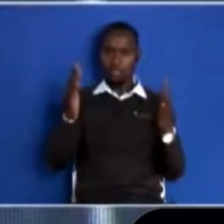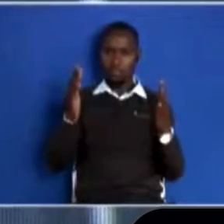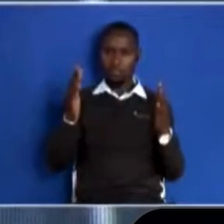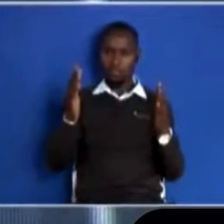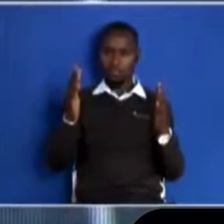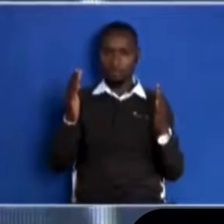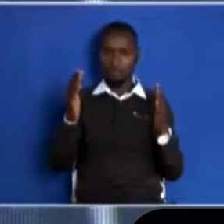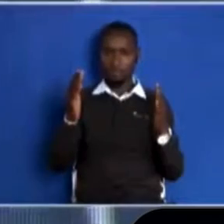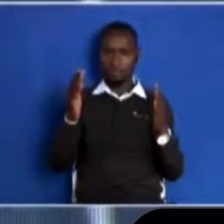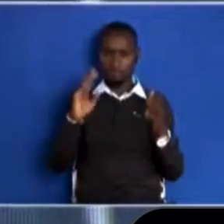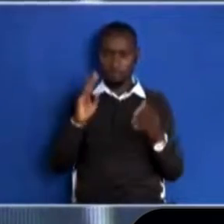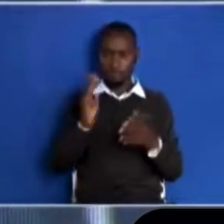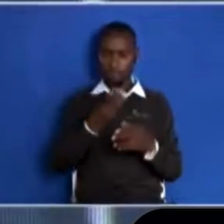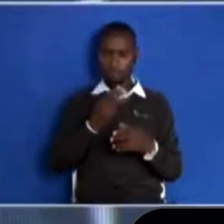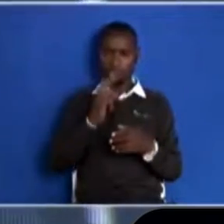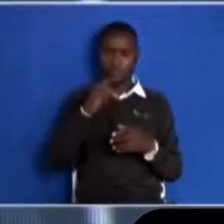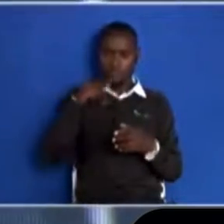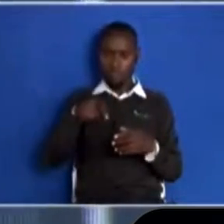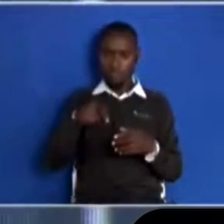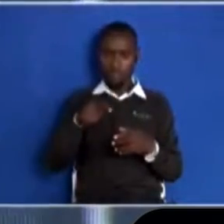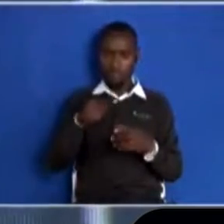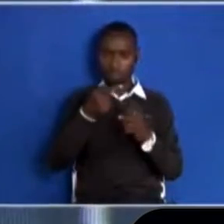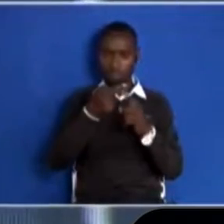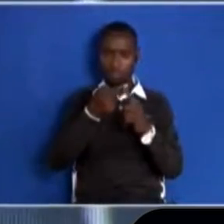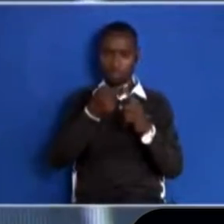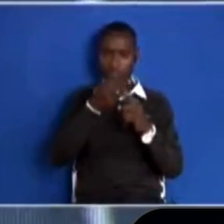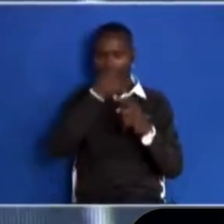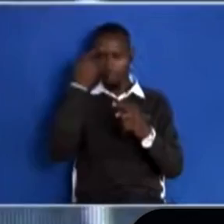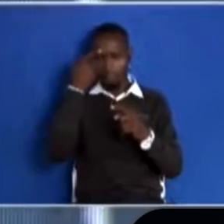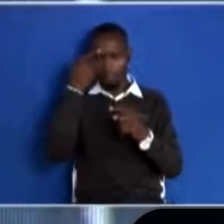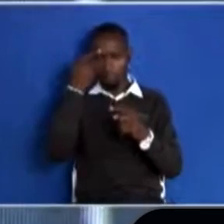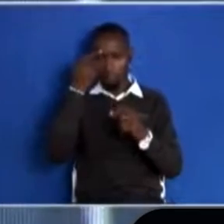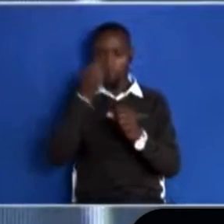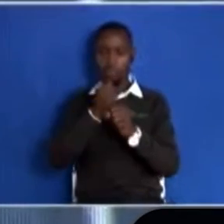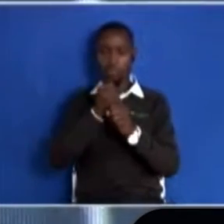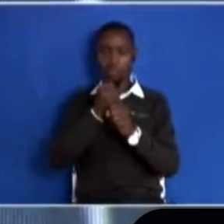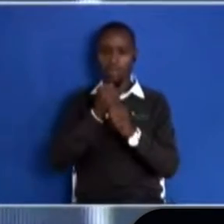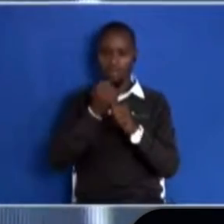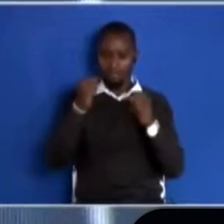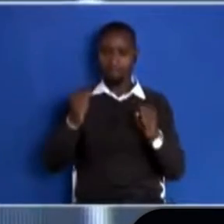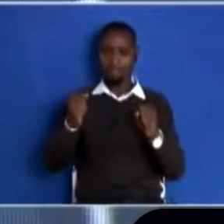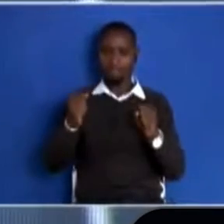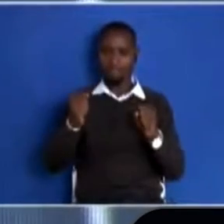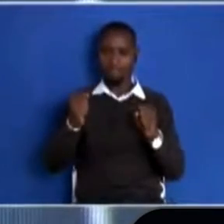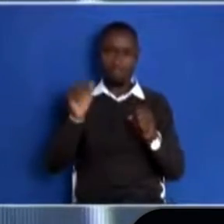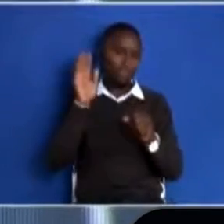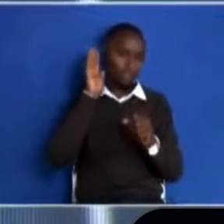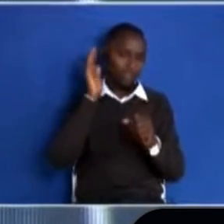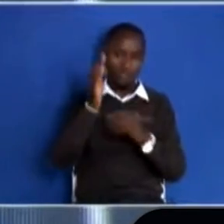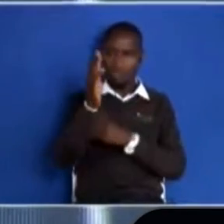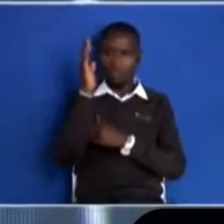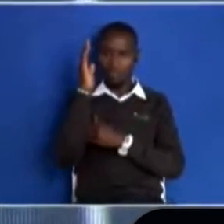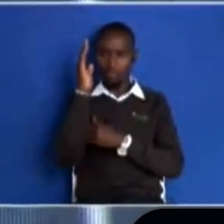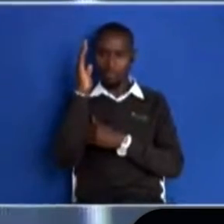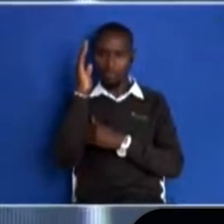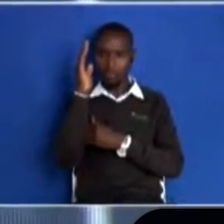sana. We are here because of your efforts. Tuko hapa kwa sababu ya bidii yako. Because you hear from God. Ni kwa maana unamsikia Mungu.